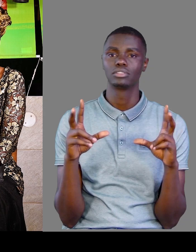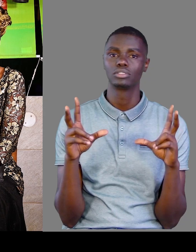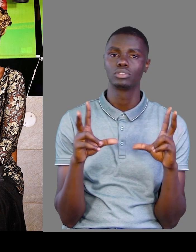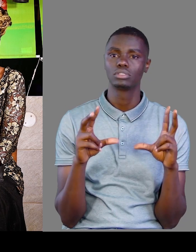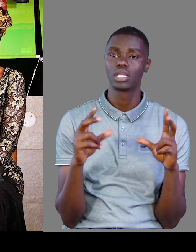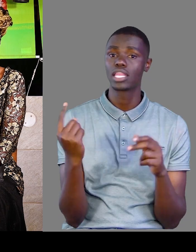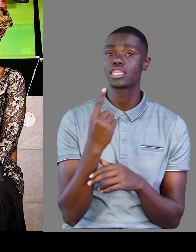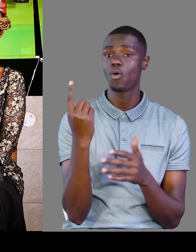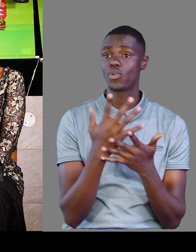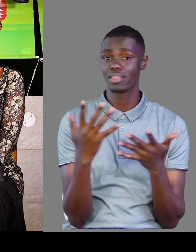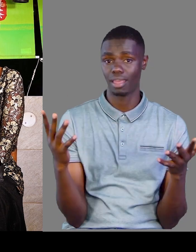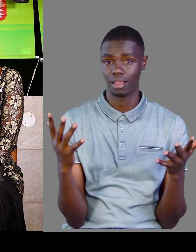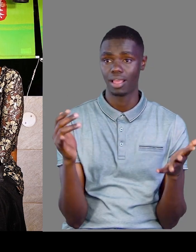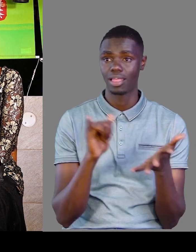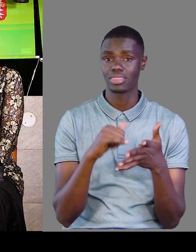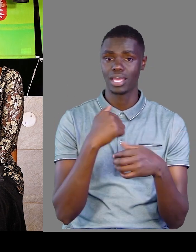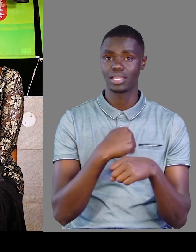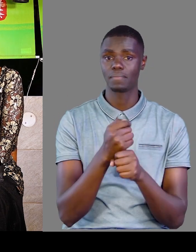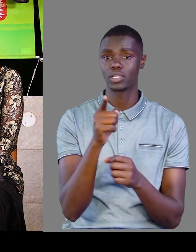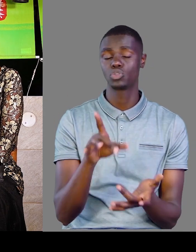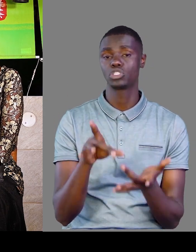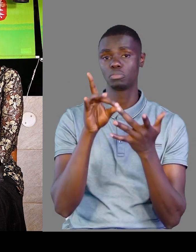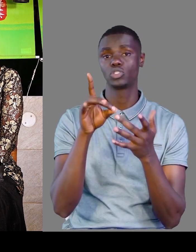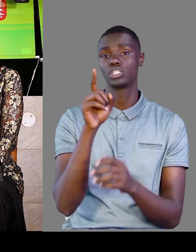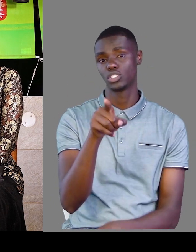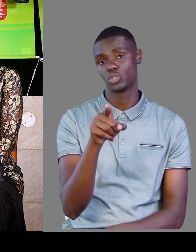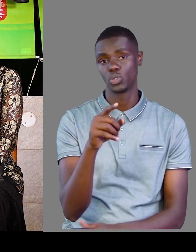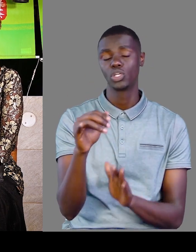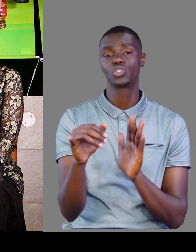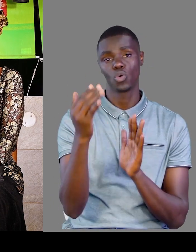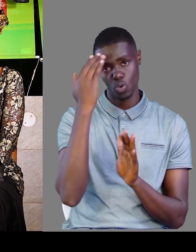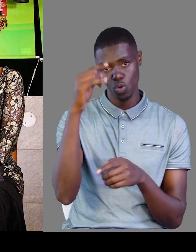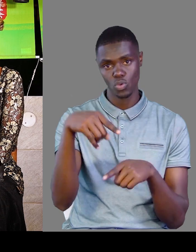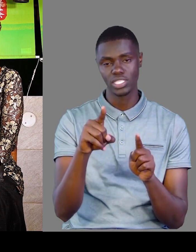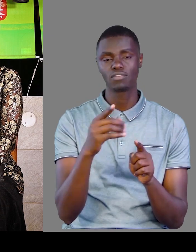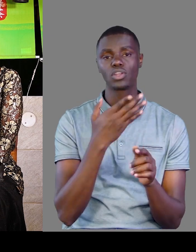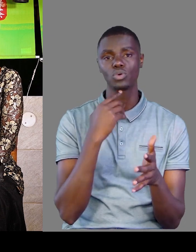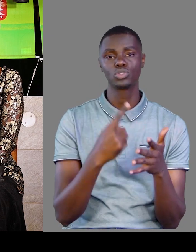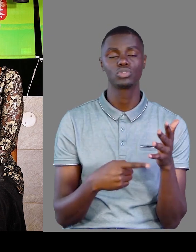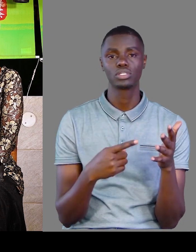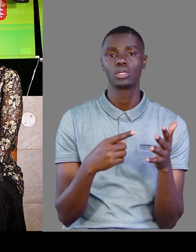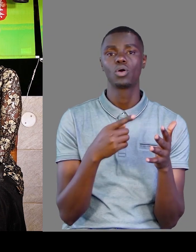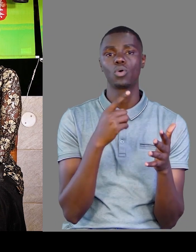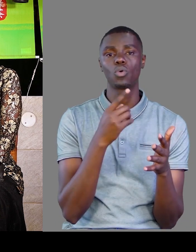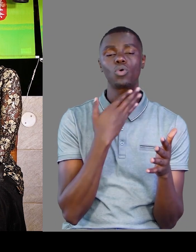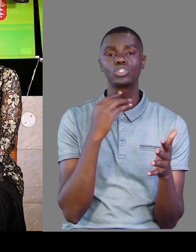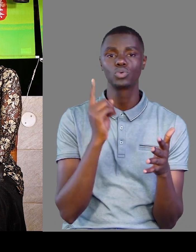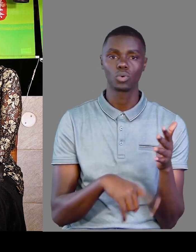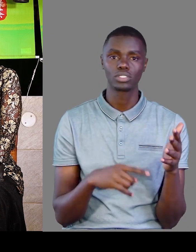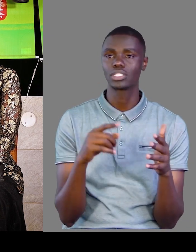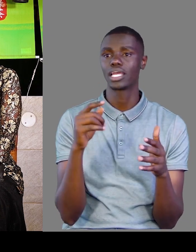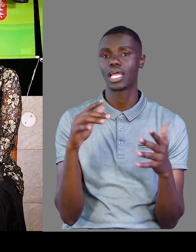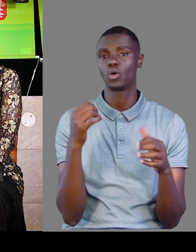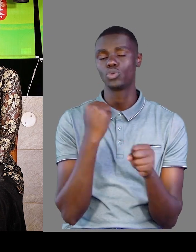The only thing that makes you stand out is you. So identify who you are, what you want to do, and how you want to do it. The rest is